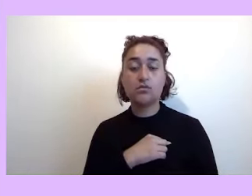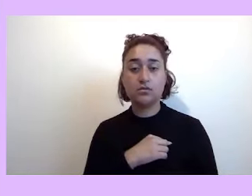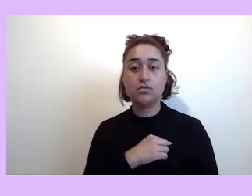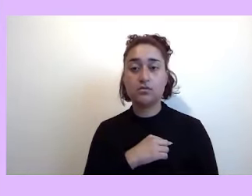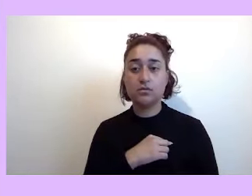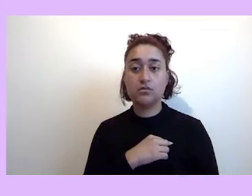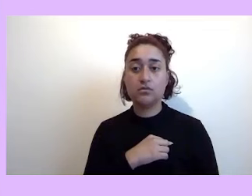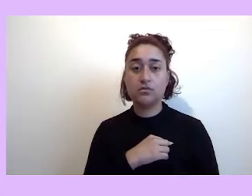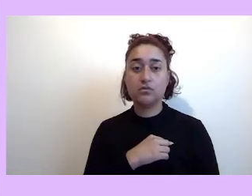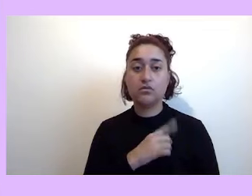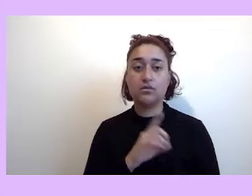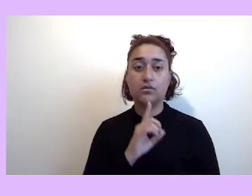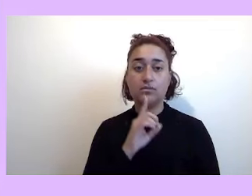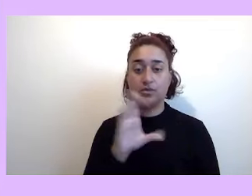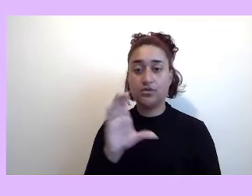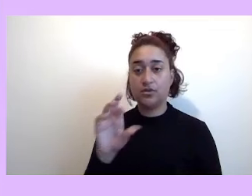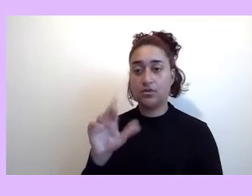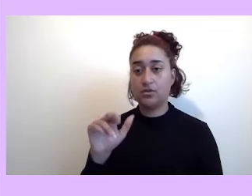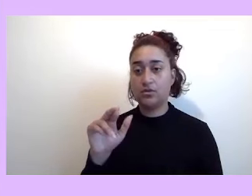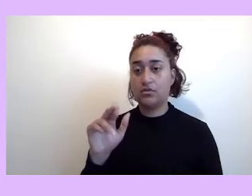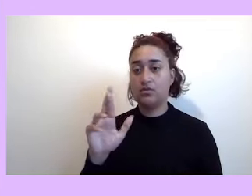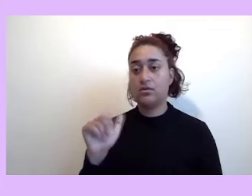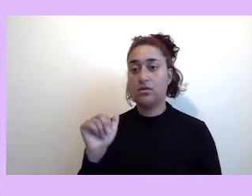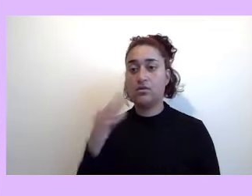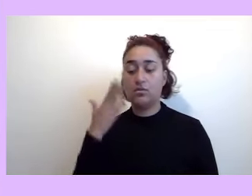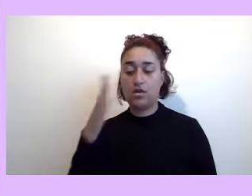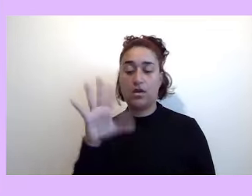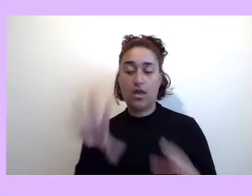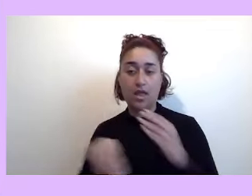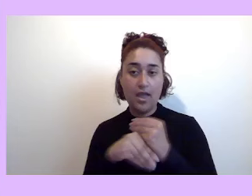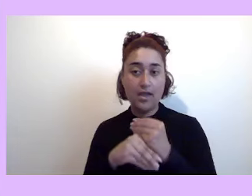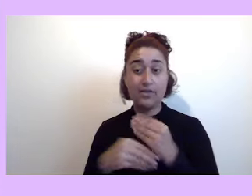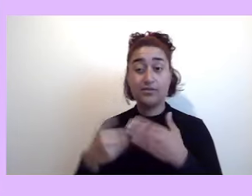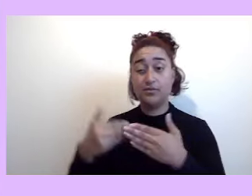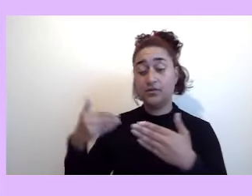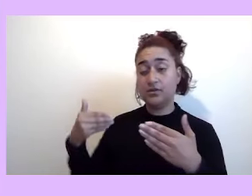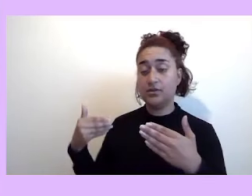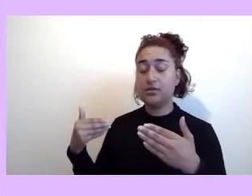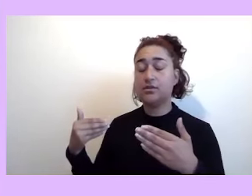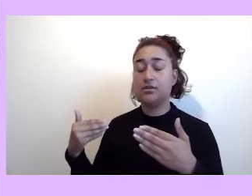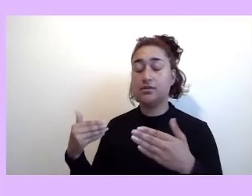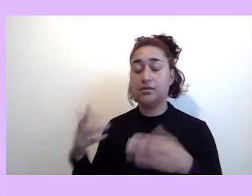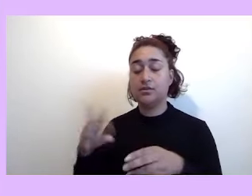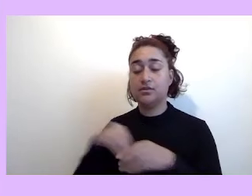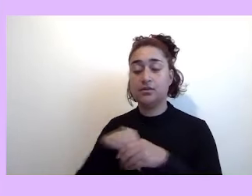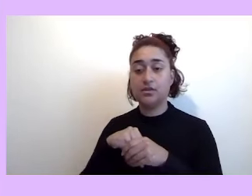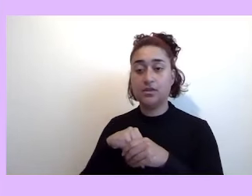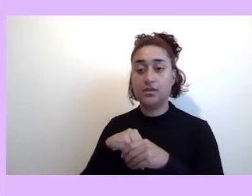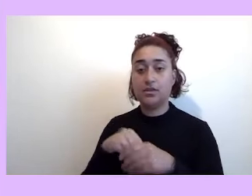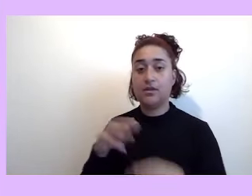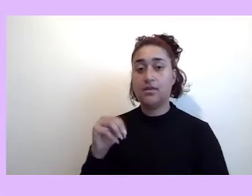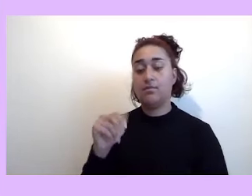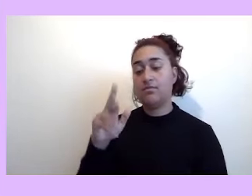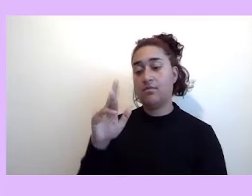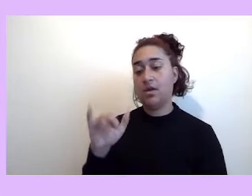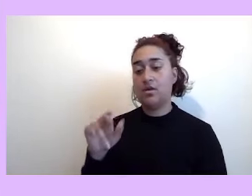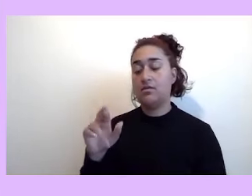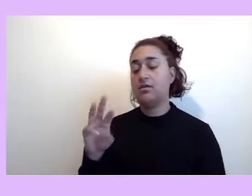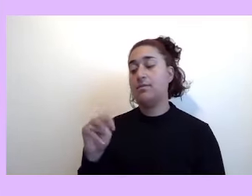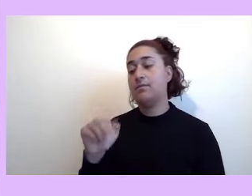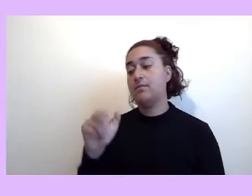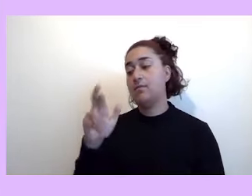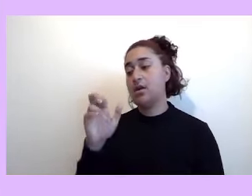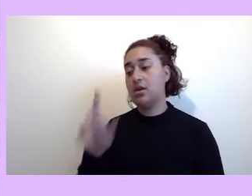I'm sure Cara will add to that. Previously, within the mayor's administration, previously we